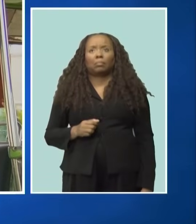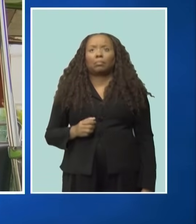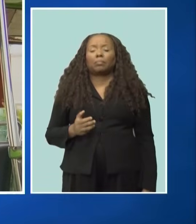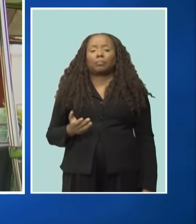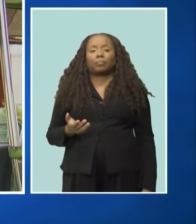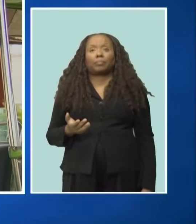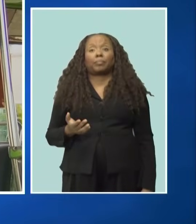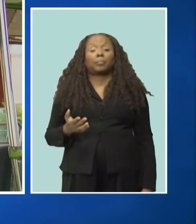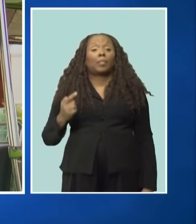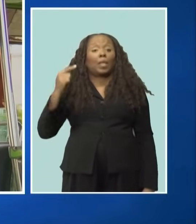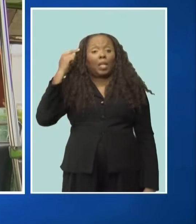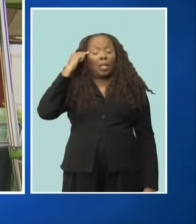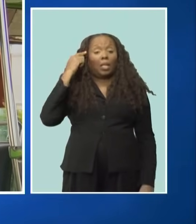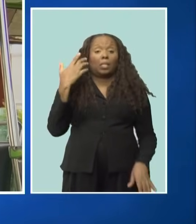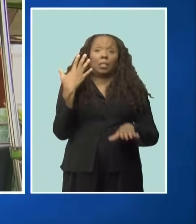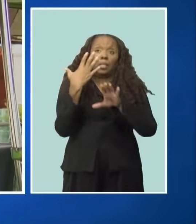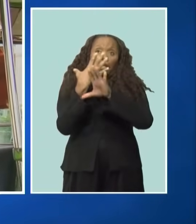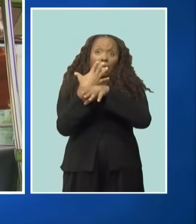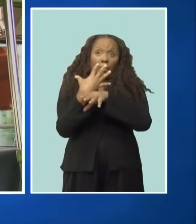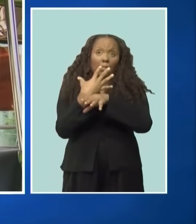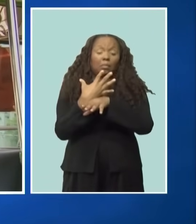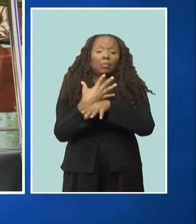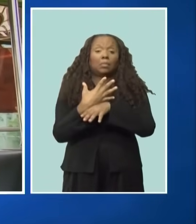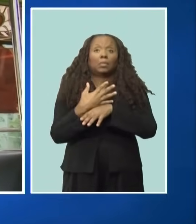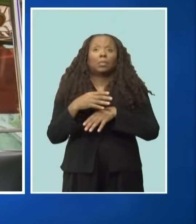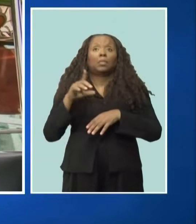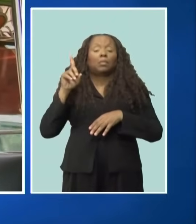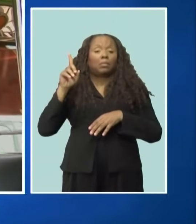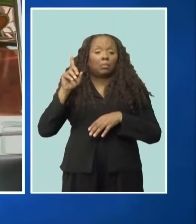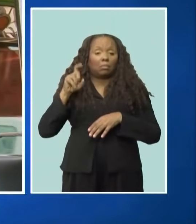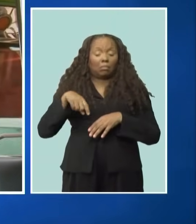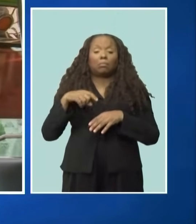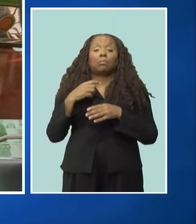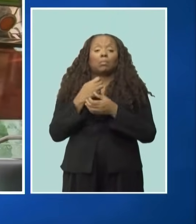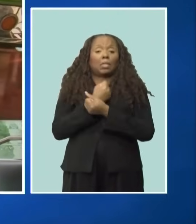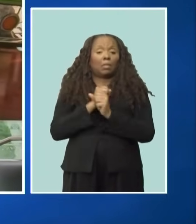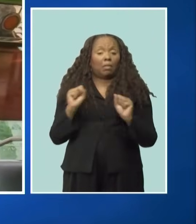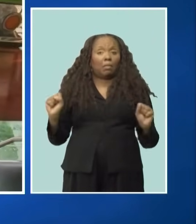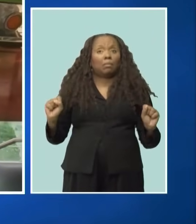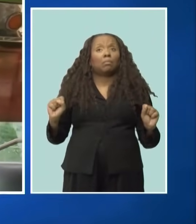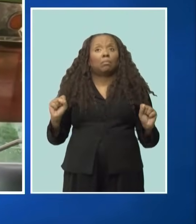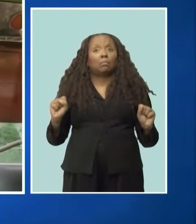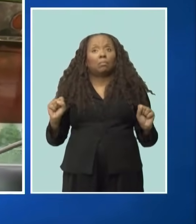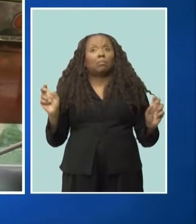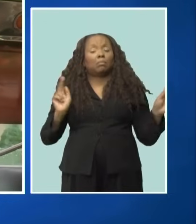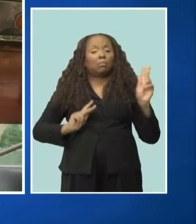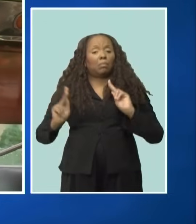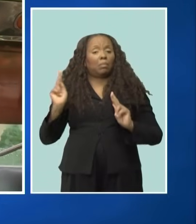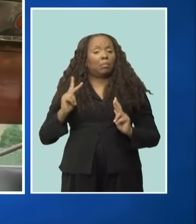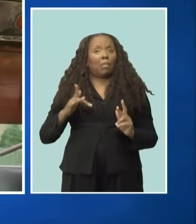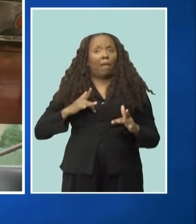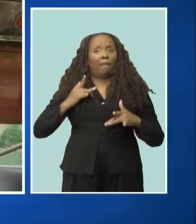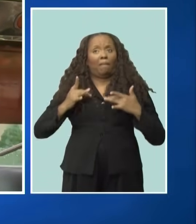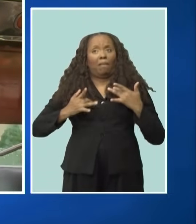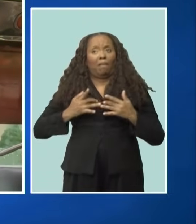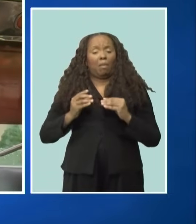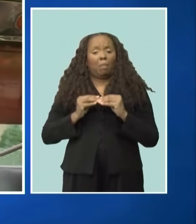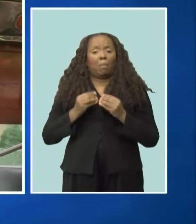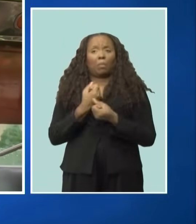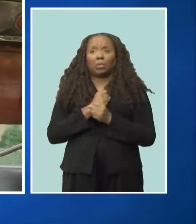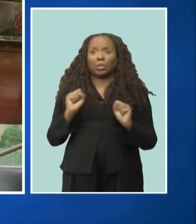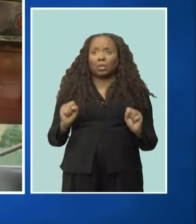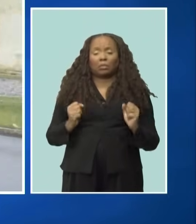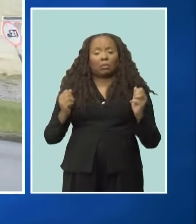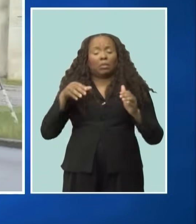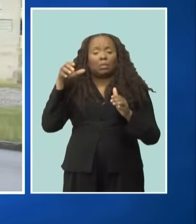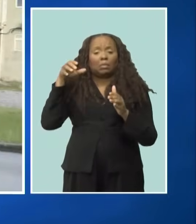cameras around the area should be more secure and safe for the people of the environment to help crack down on some of the